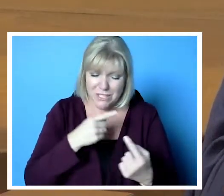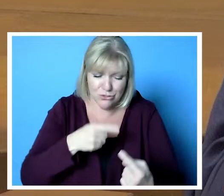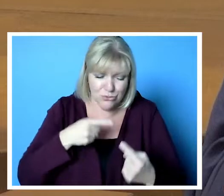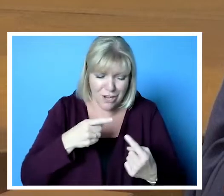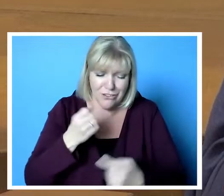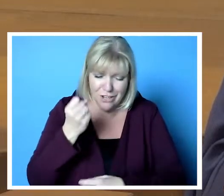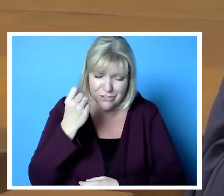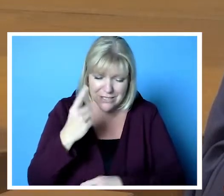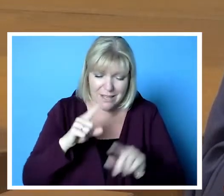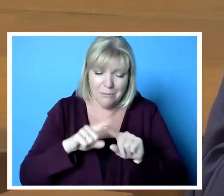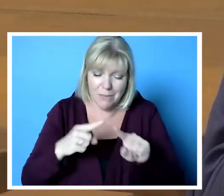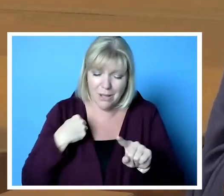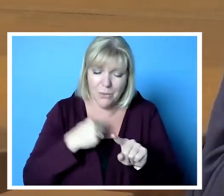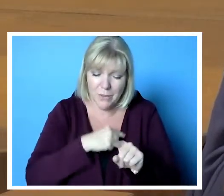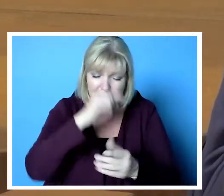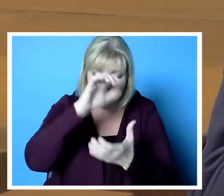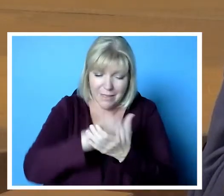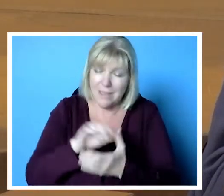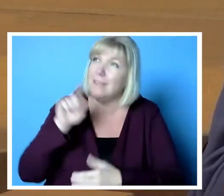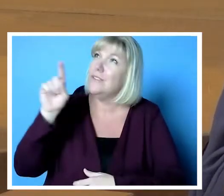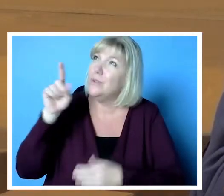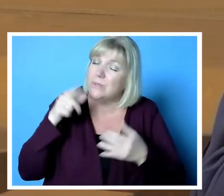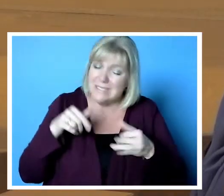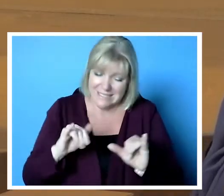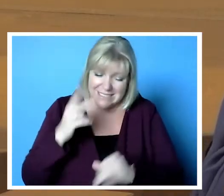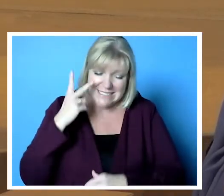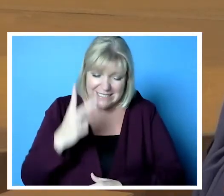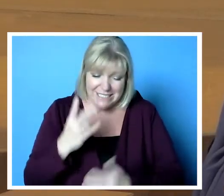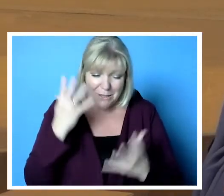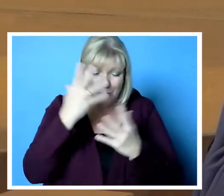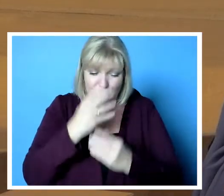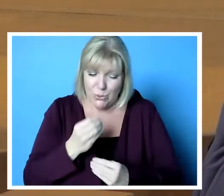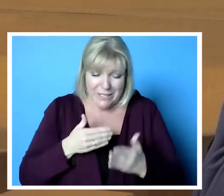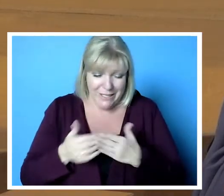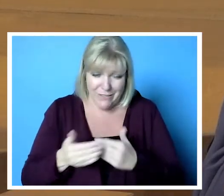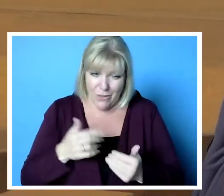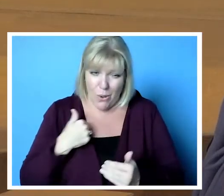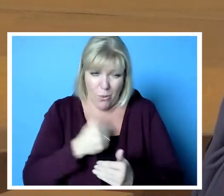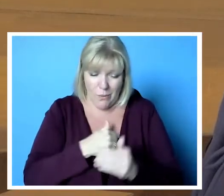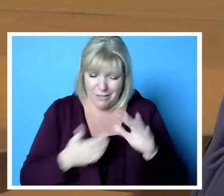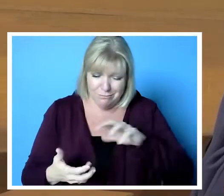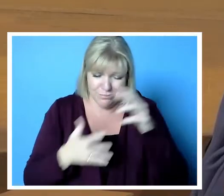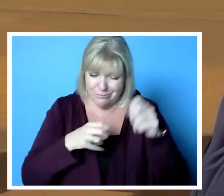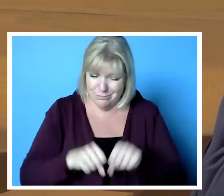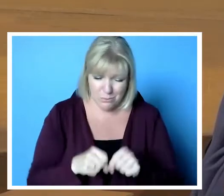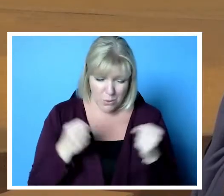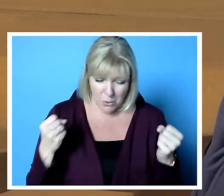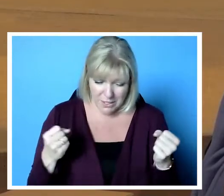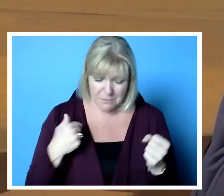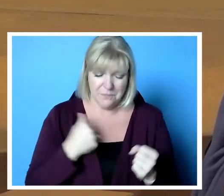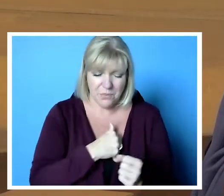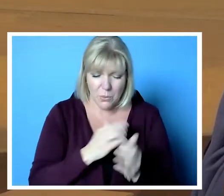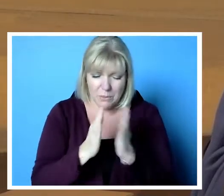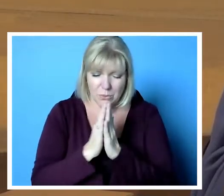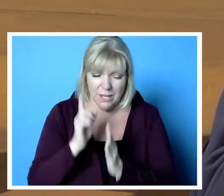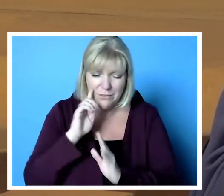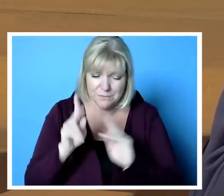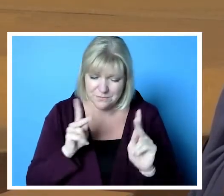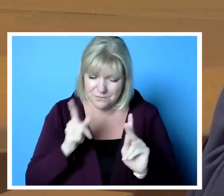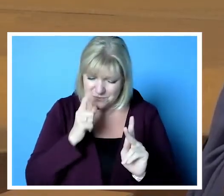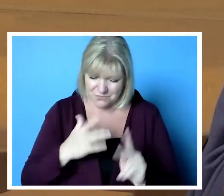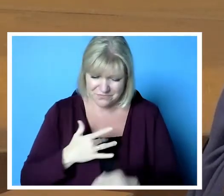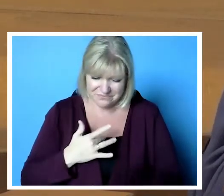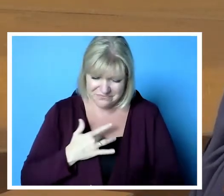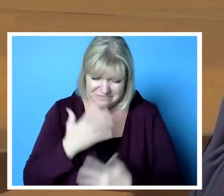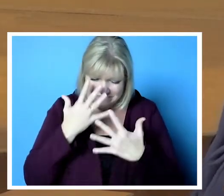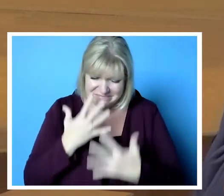that you see beauty in our brokenness. We pray today for those who feel there is no end to sorrow, that no